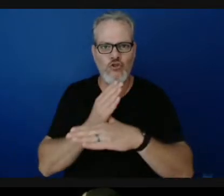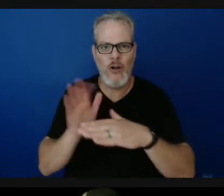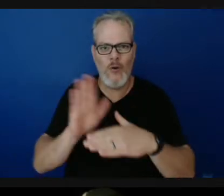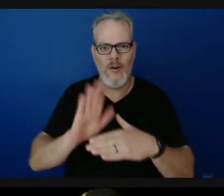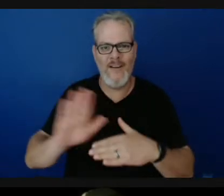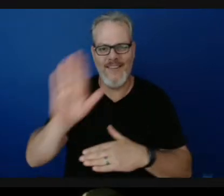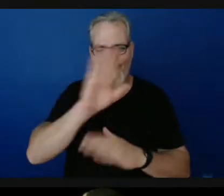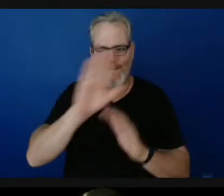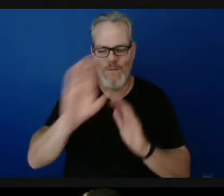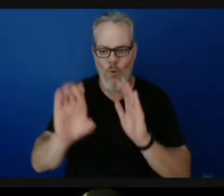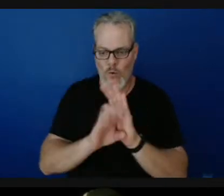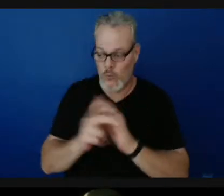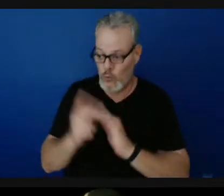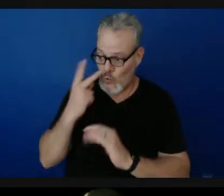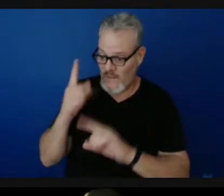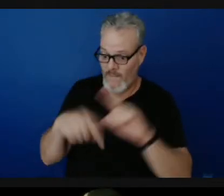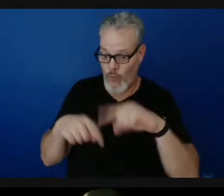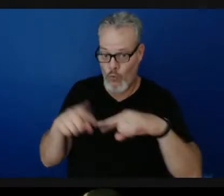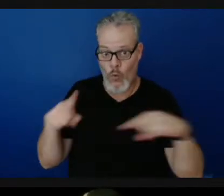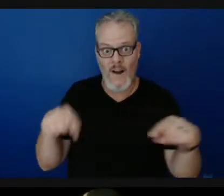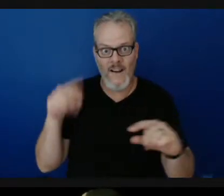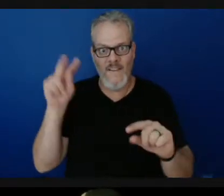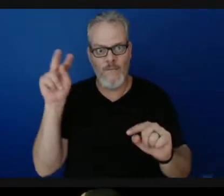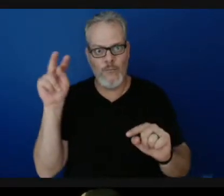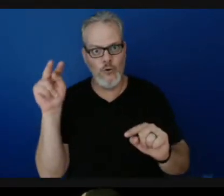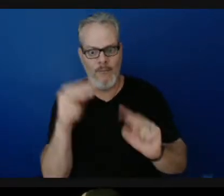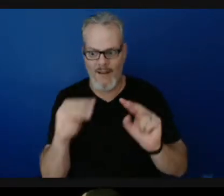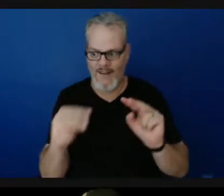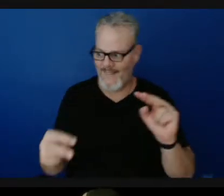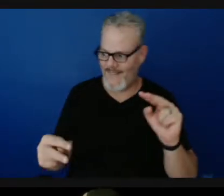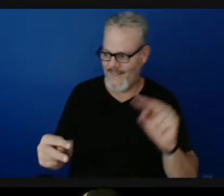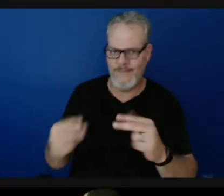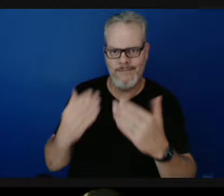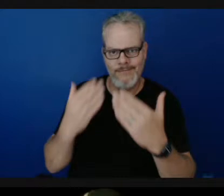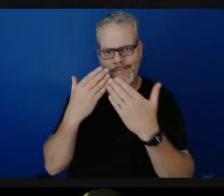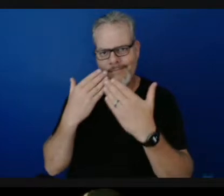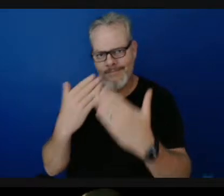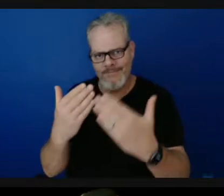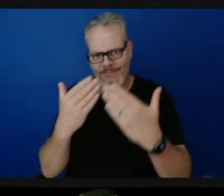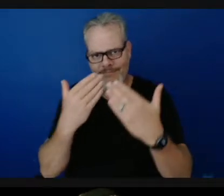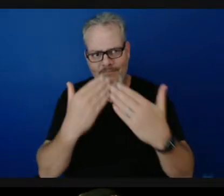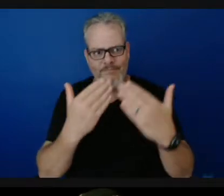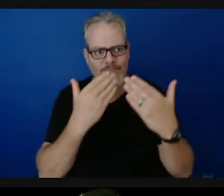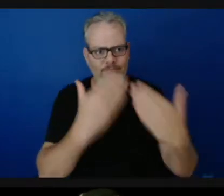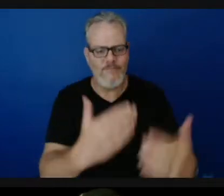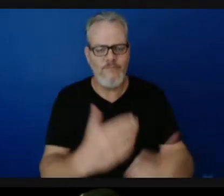things we might not see if you didn't put it up. So thank you very much. Yeah.